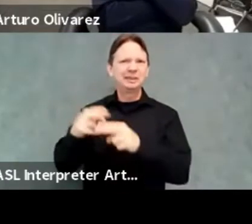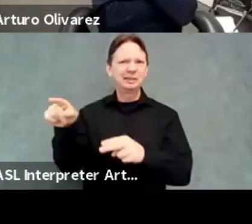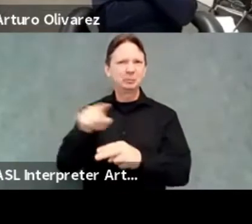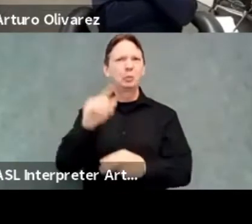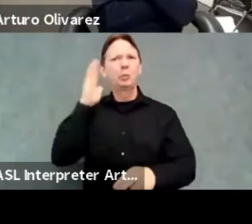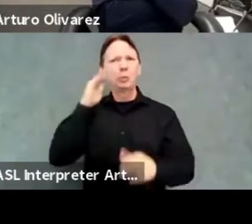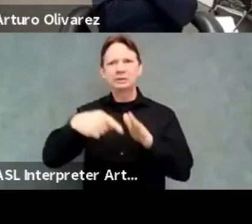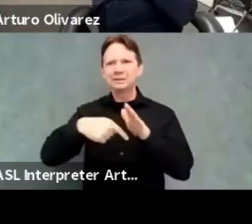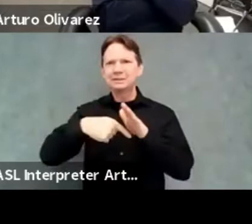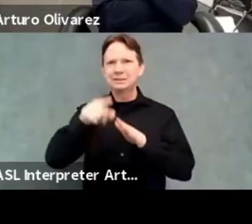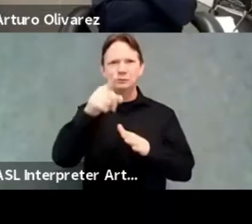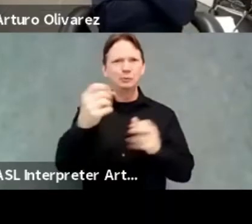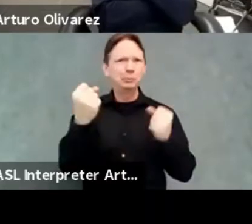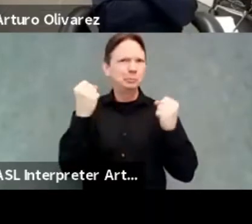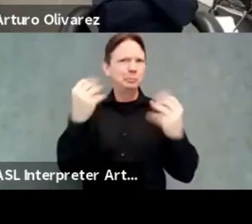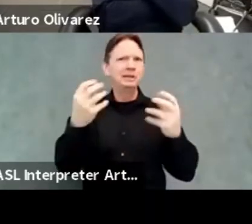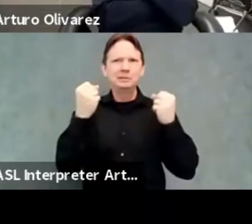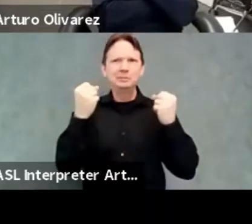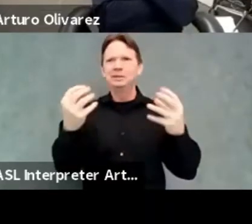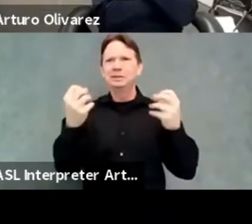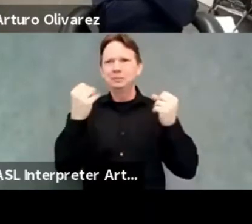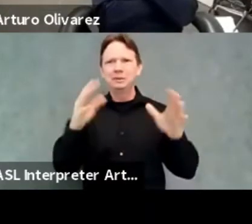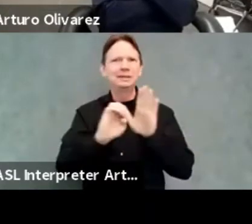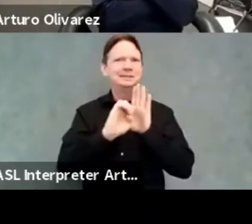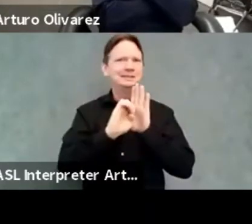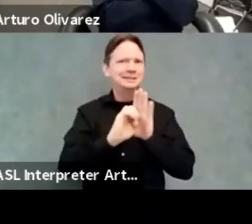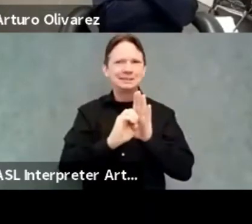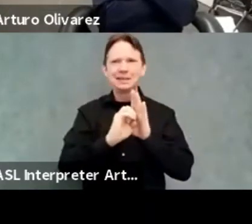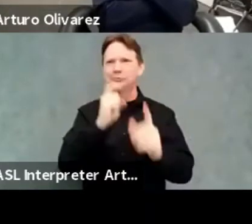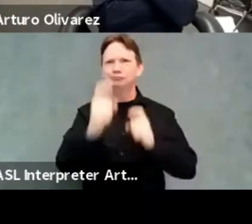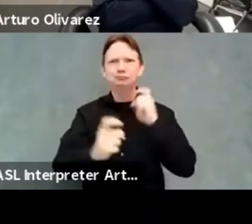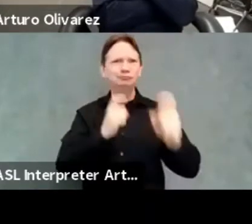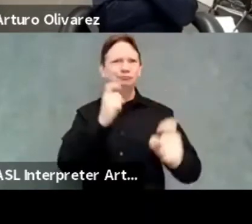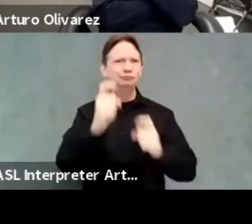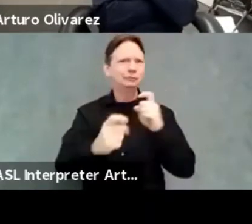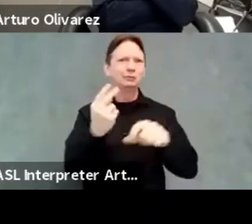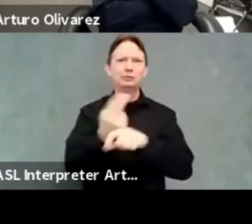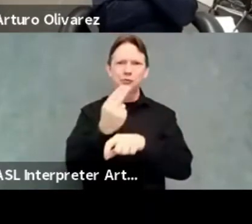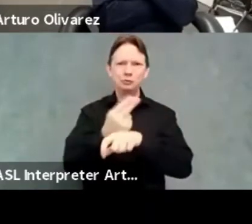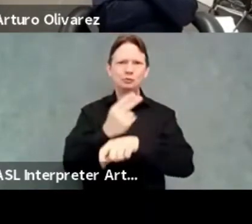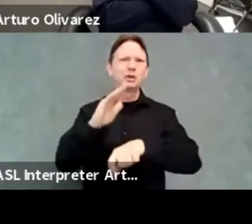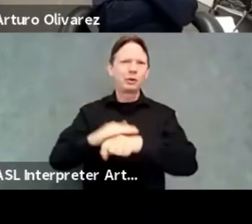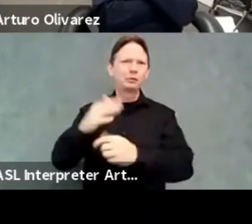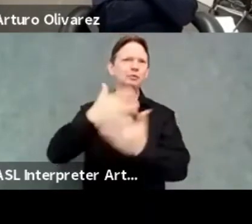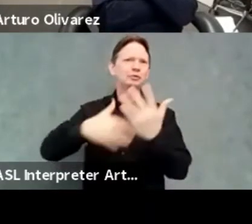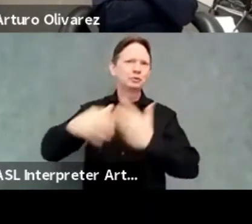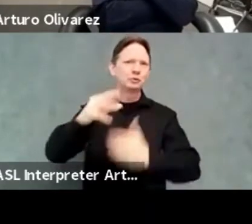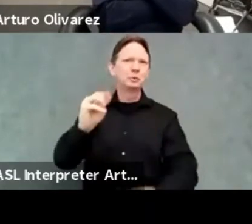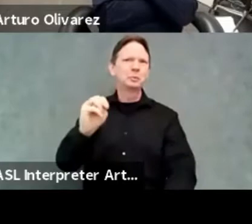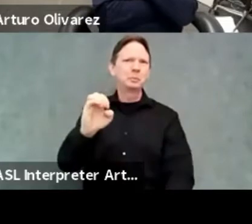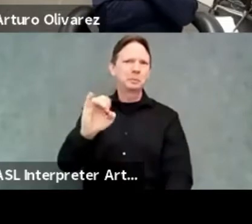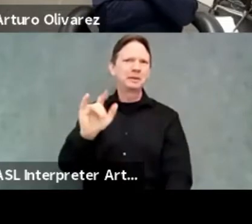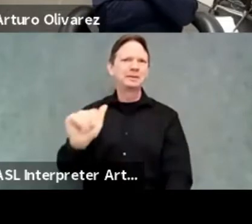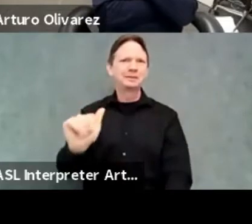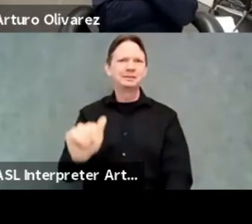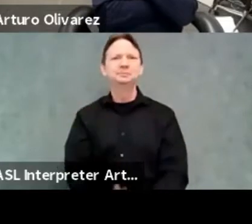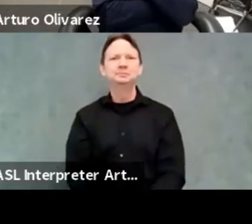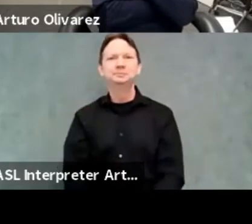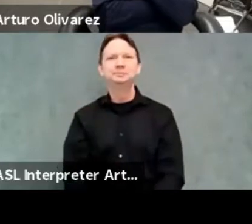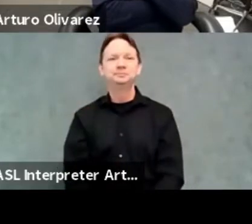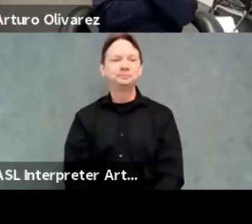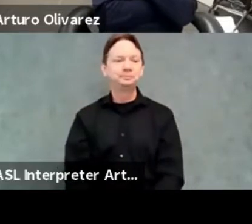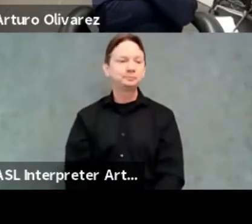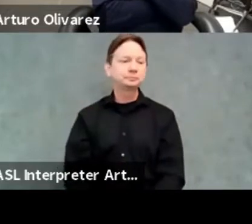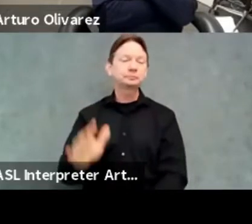use on your social media and other places for your SIG. Finally, the last thing I wanted to cover in this